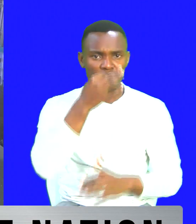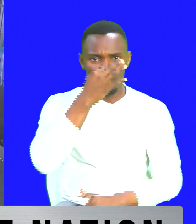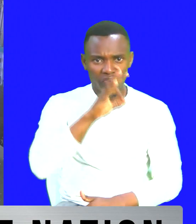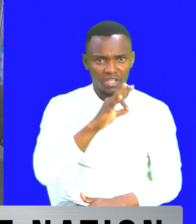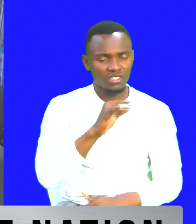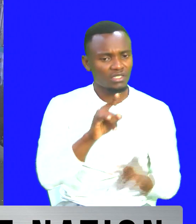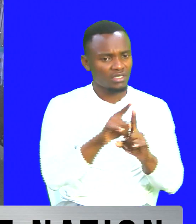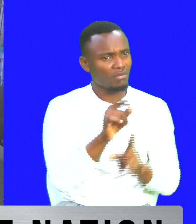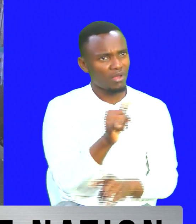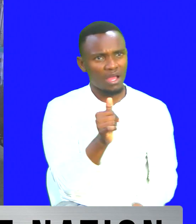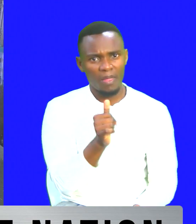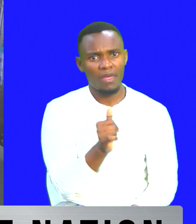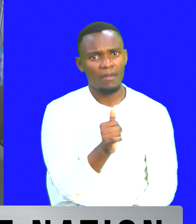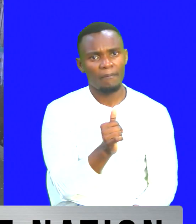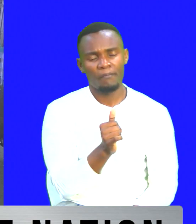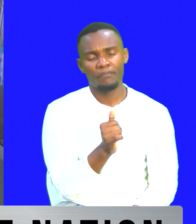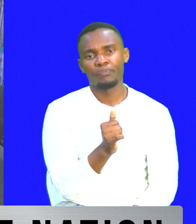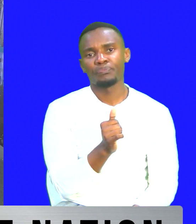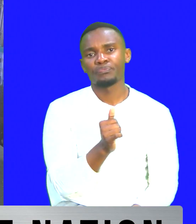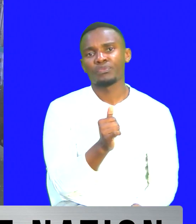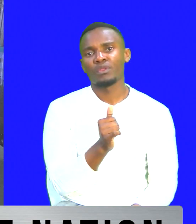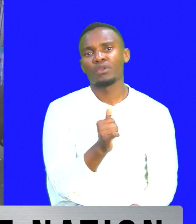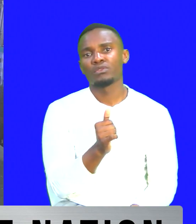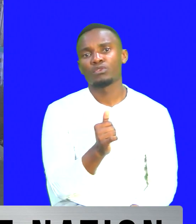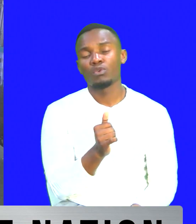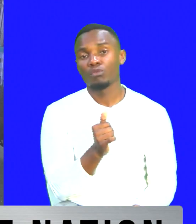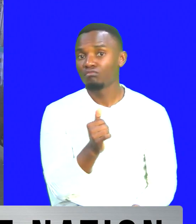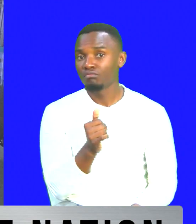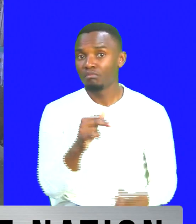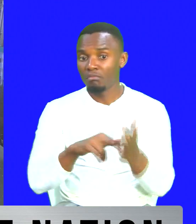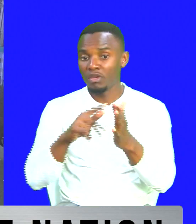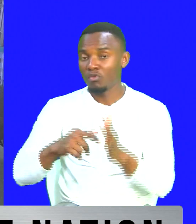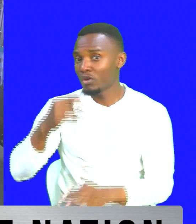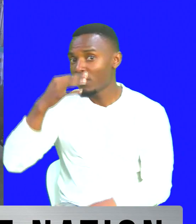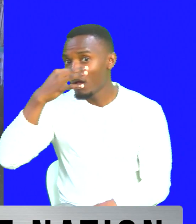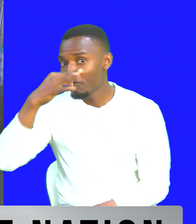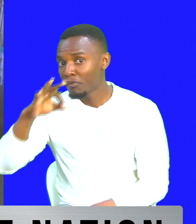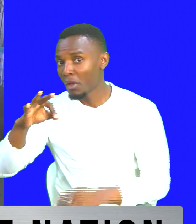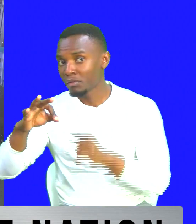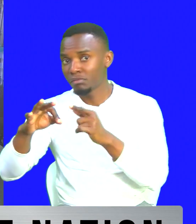dialect, Asian something. So obviously France had